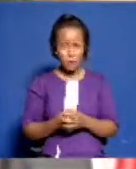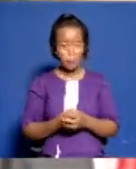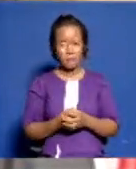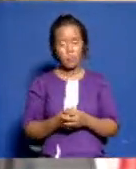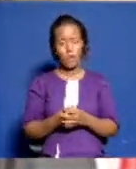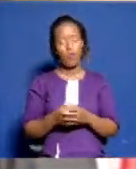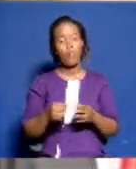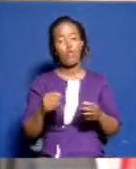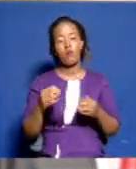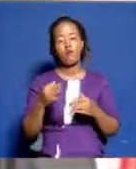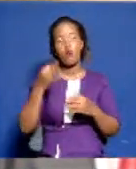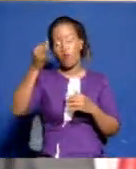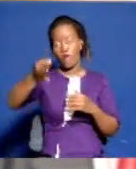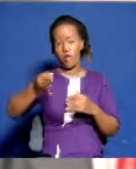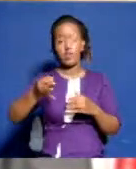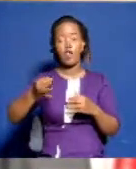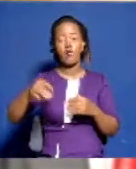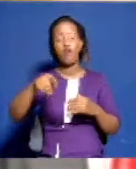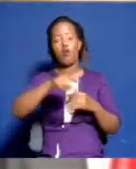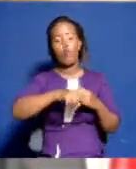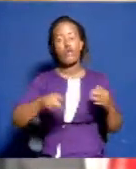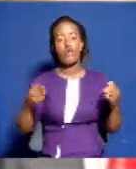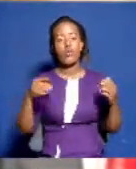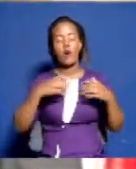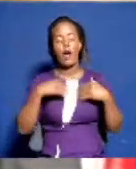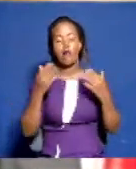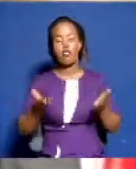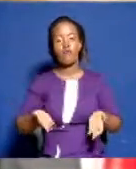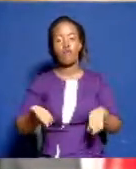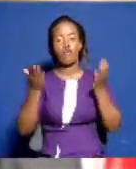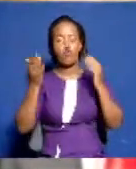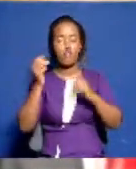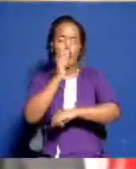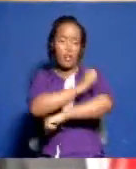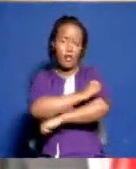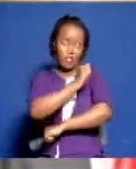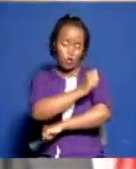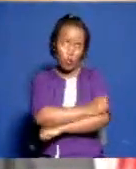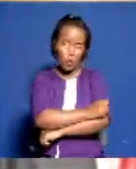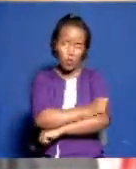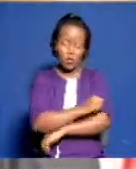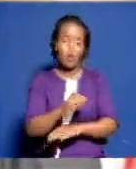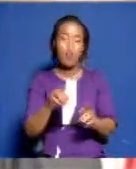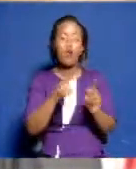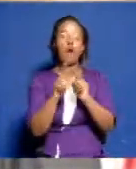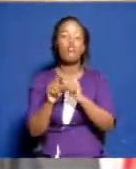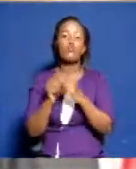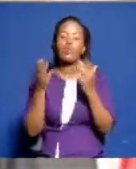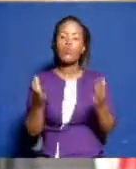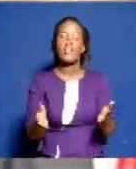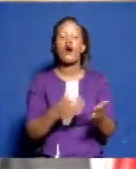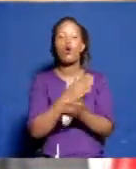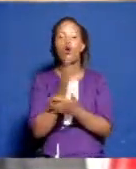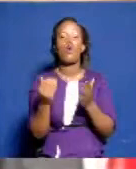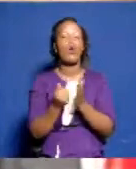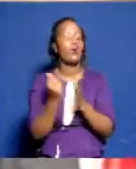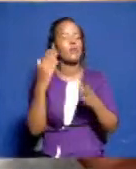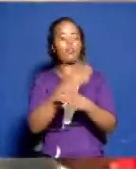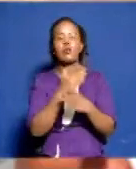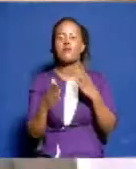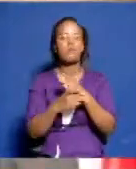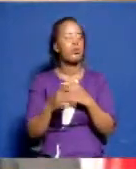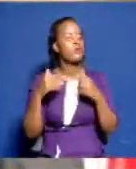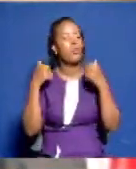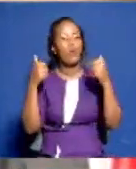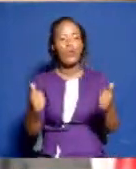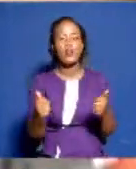have even built the schools and they are well equipped, the whole CDF money